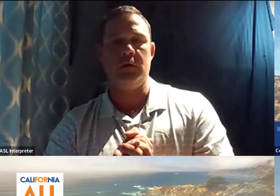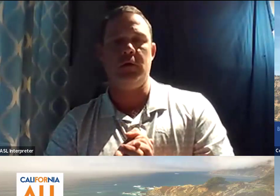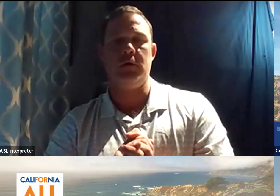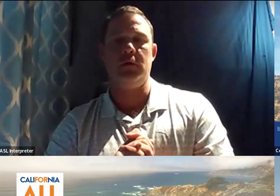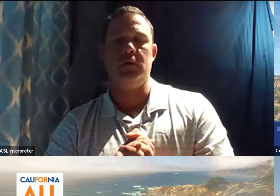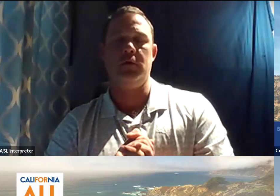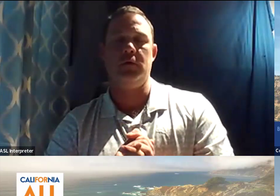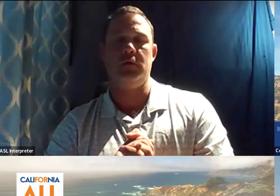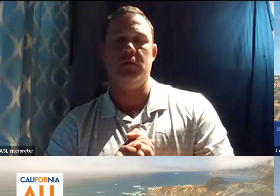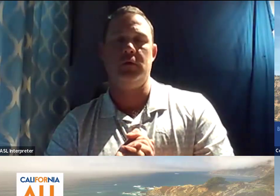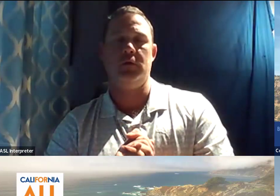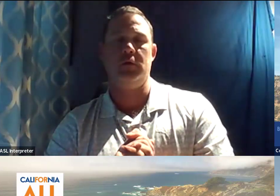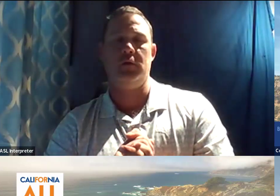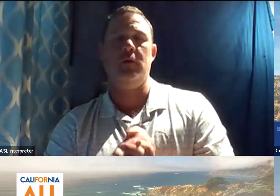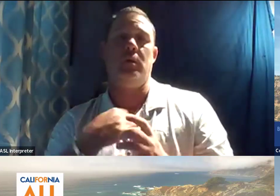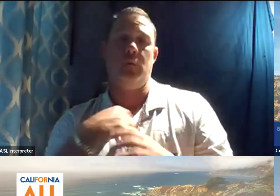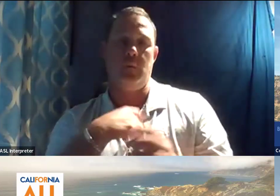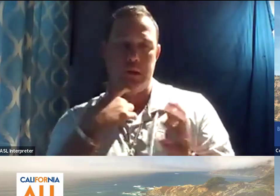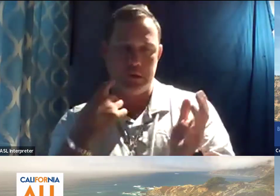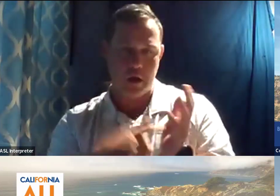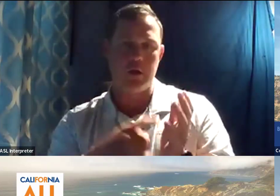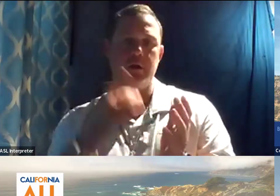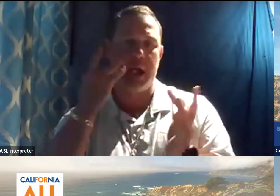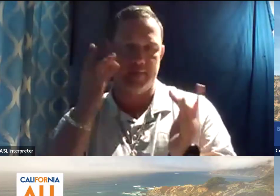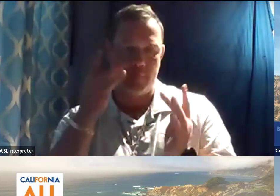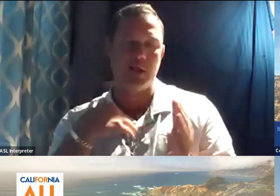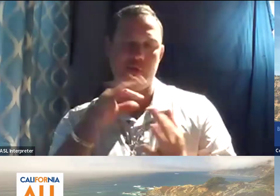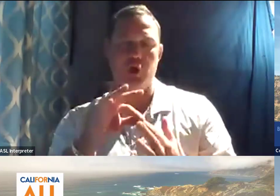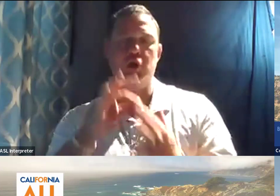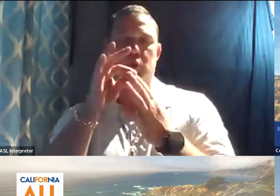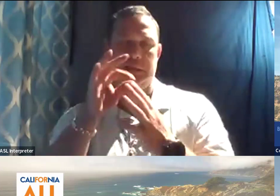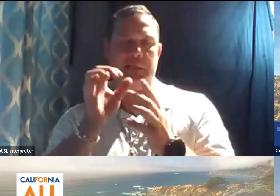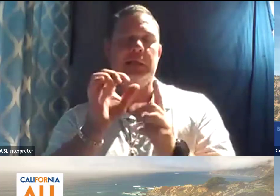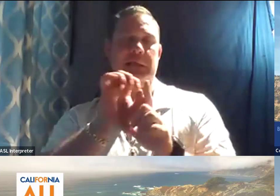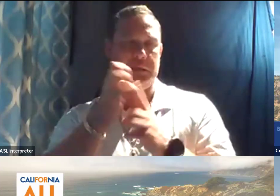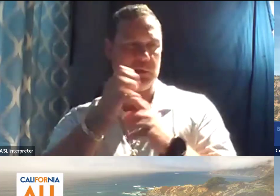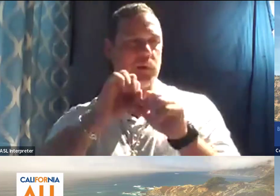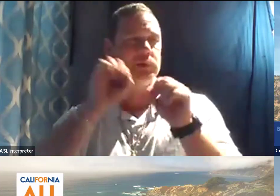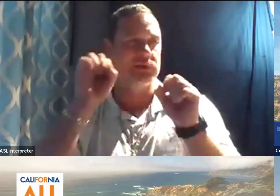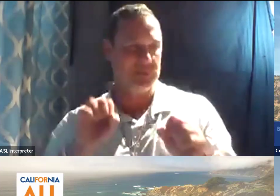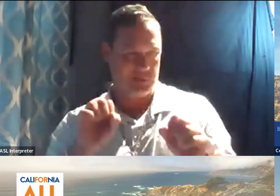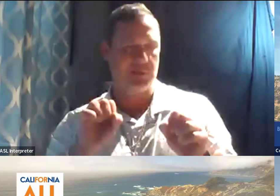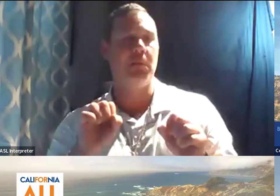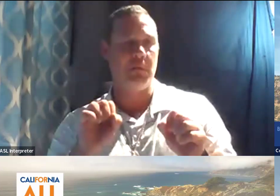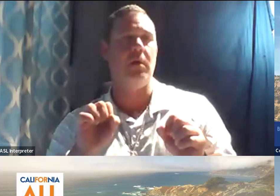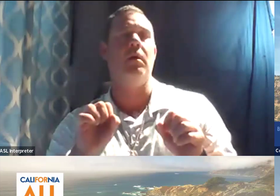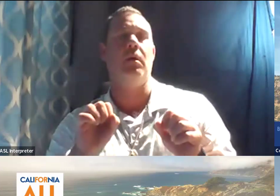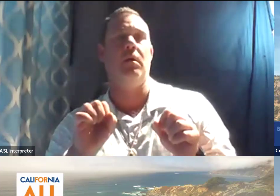acknowledge that California has a unique ecosystem where there are